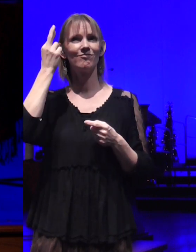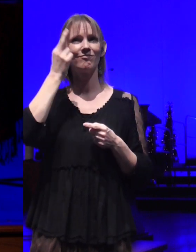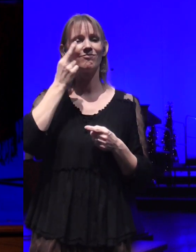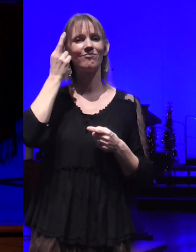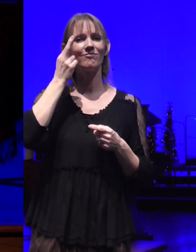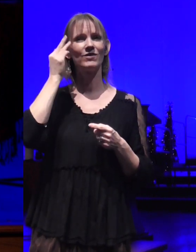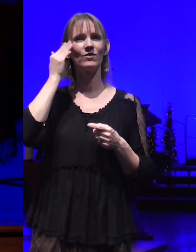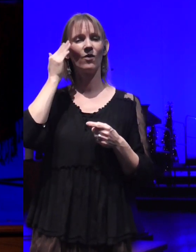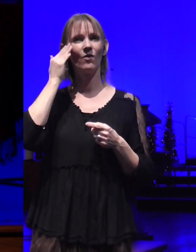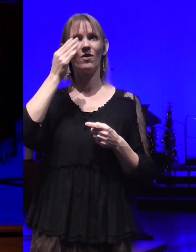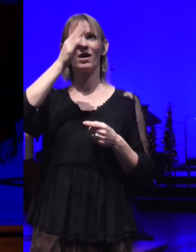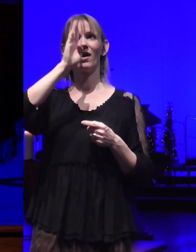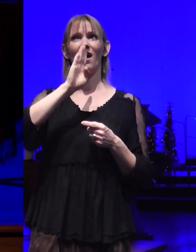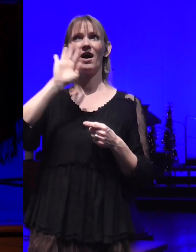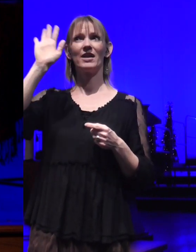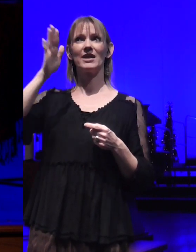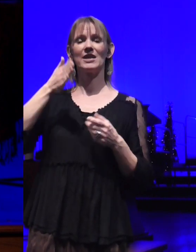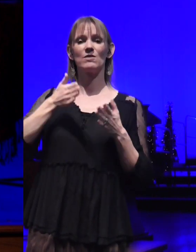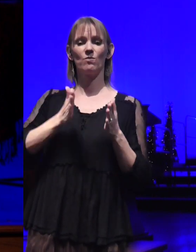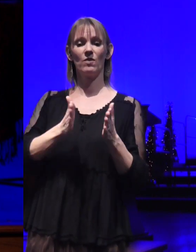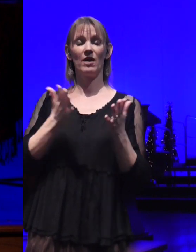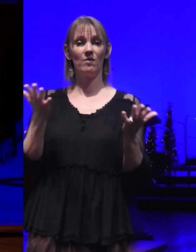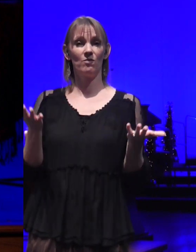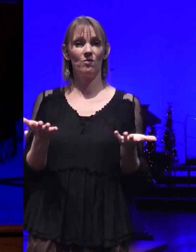that God's way is peace upon this earth.